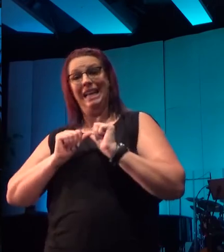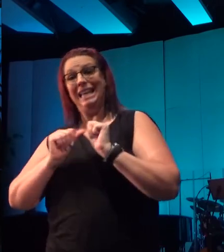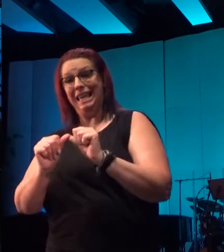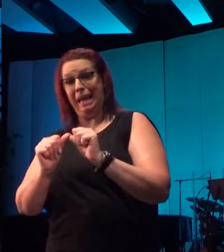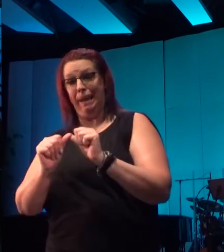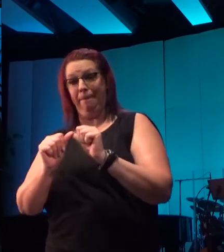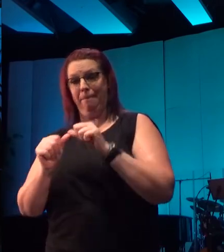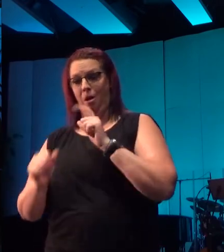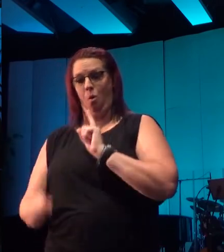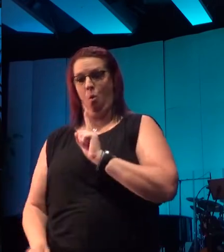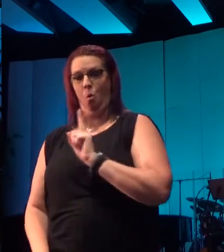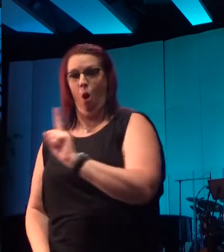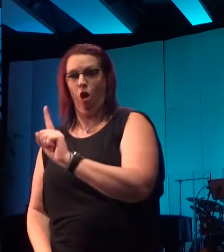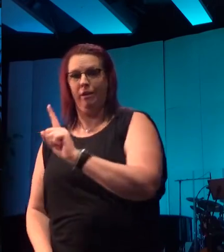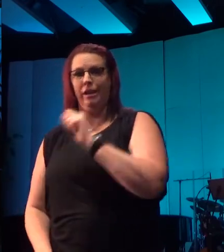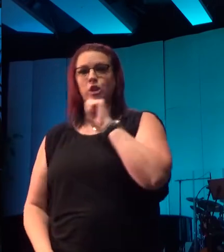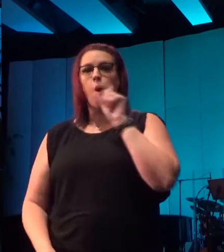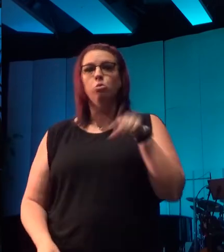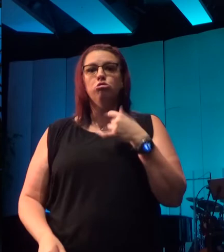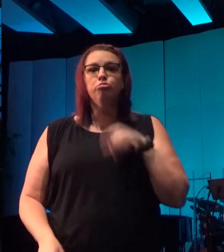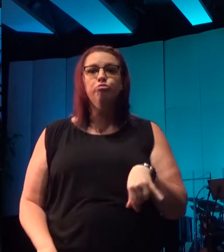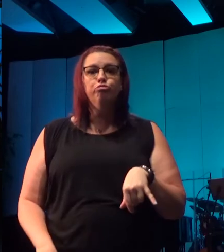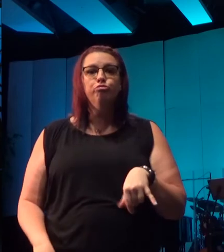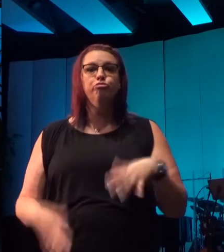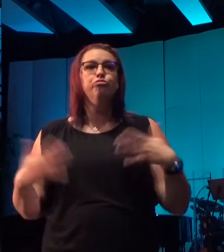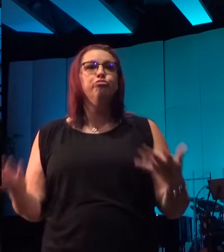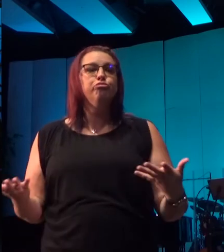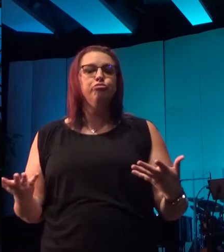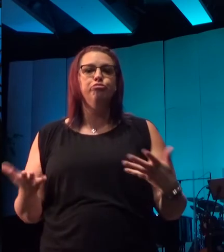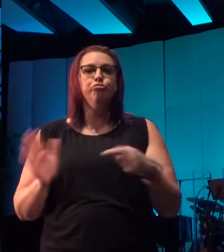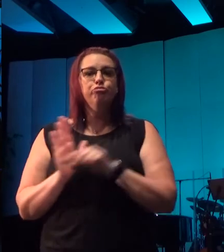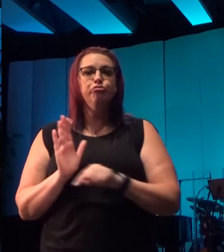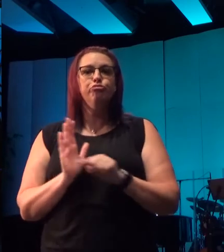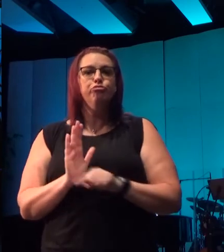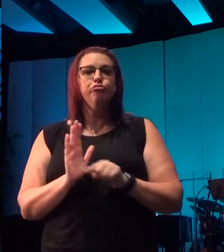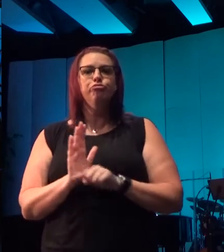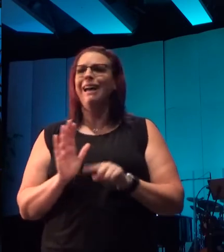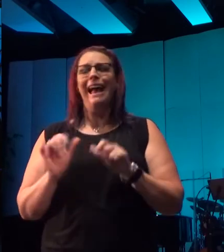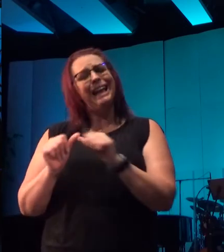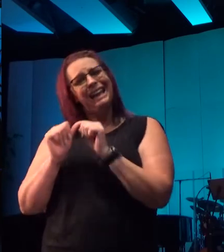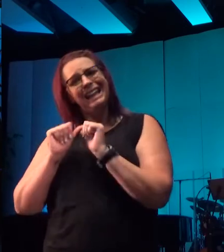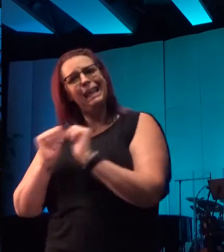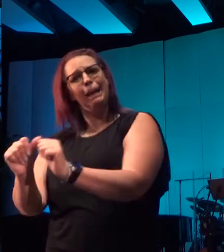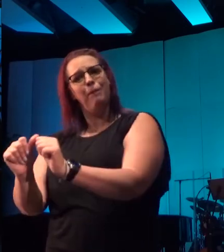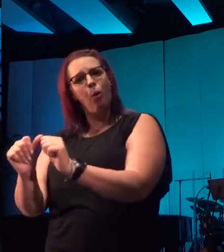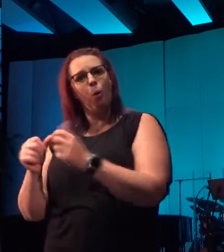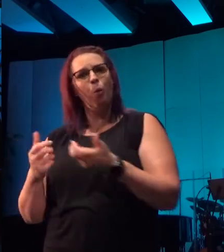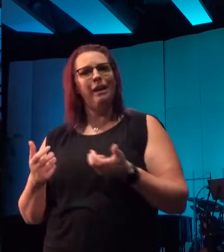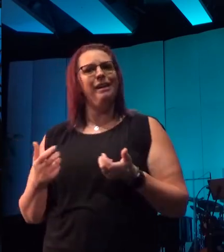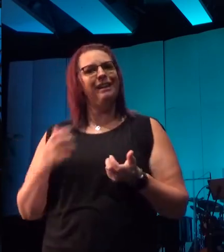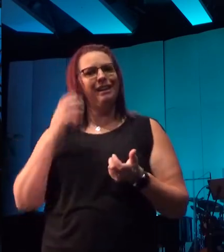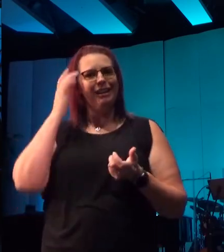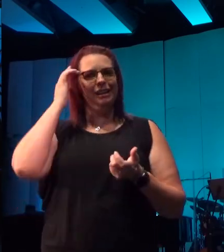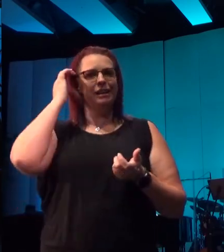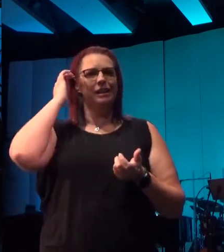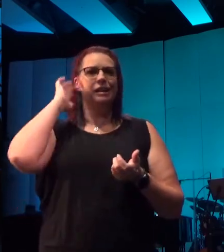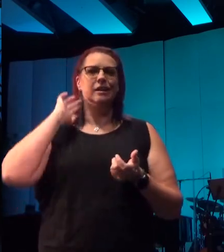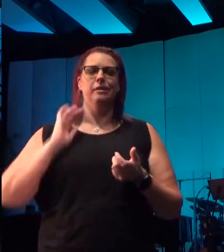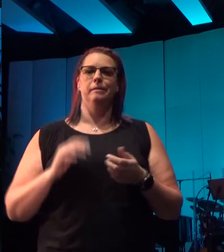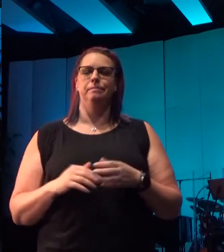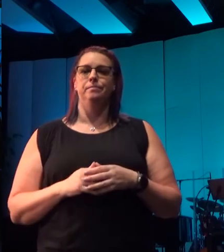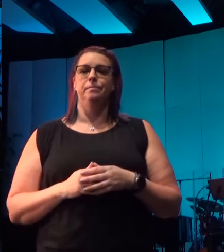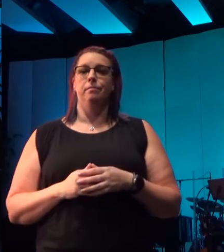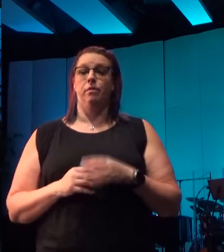tent in your dark times. Keep moving through